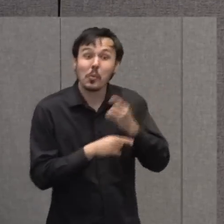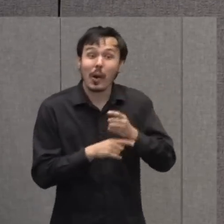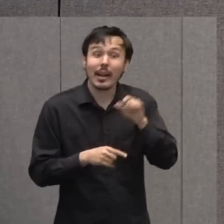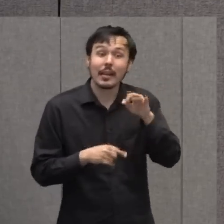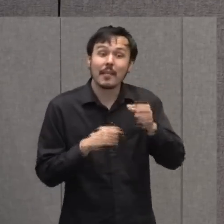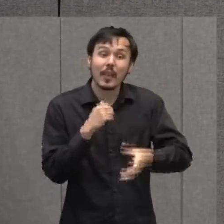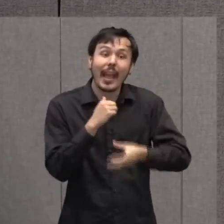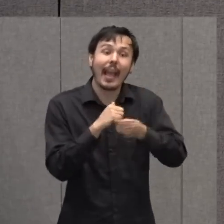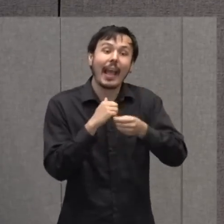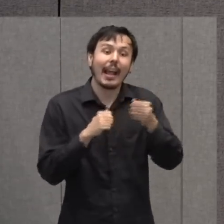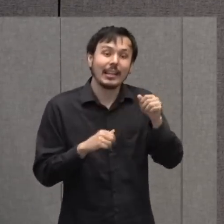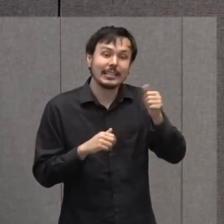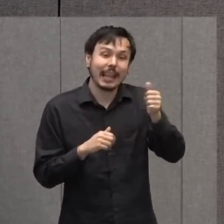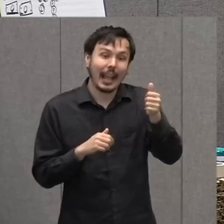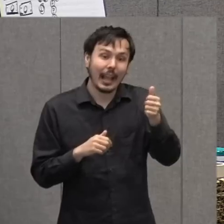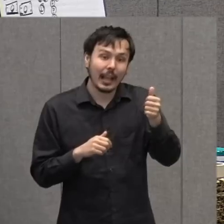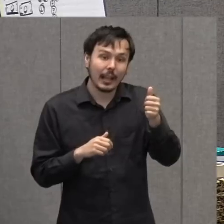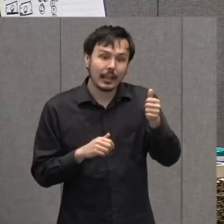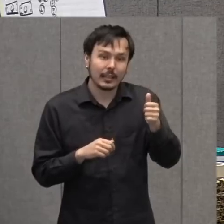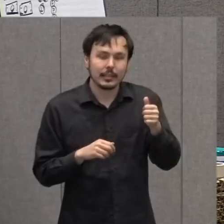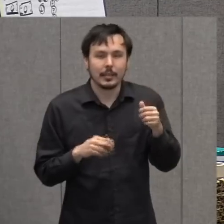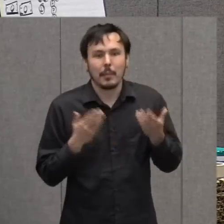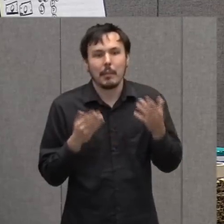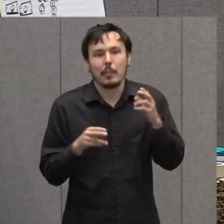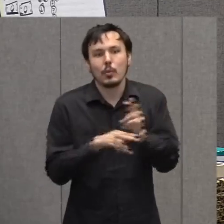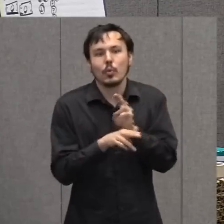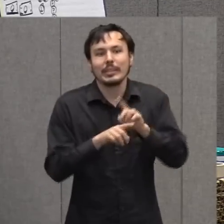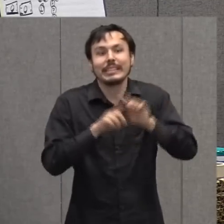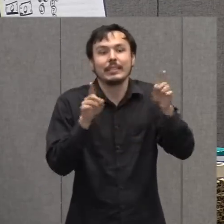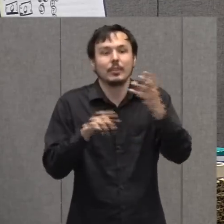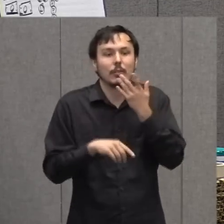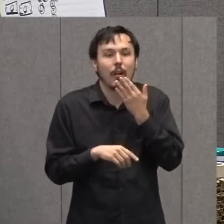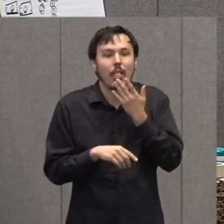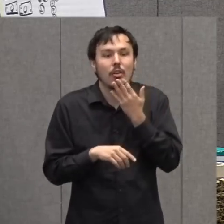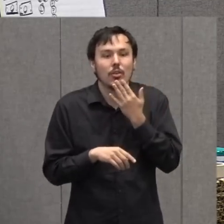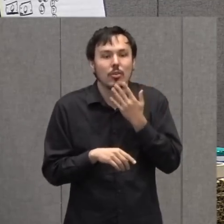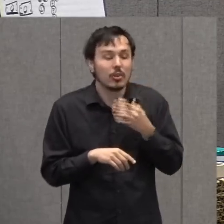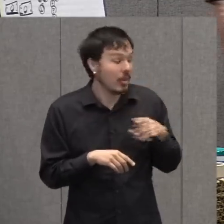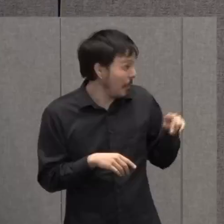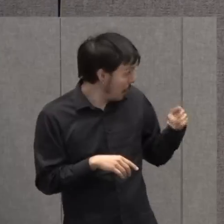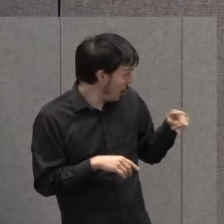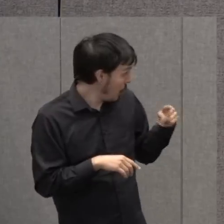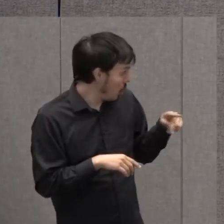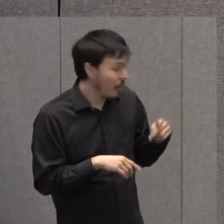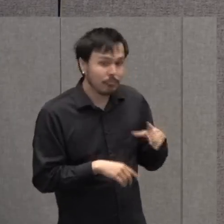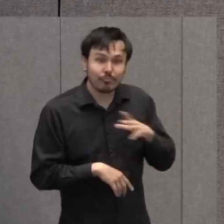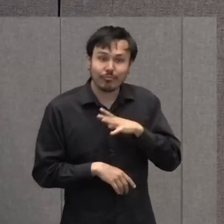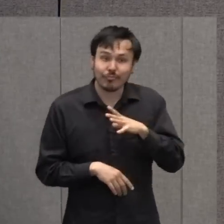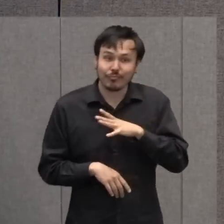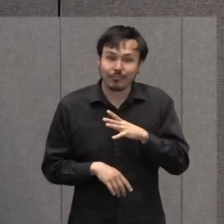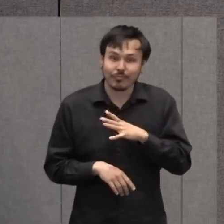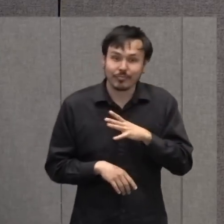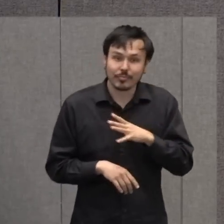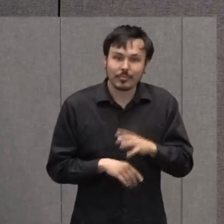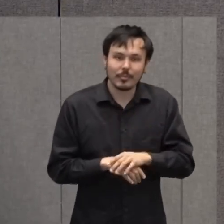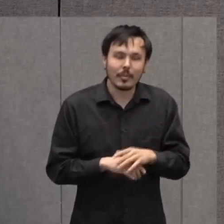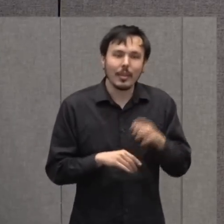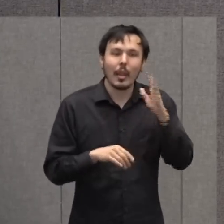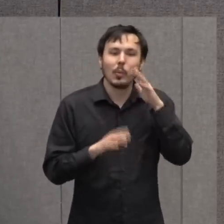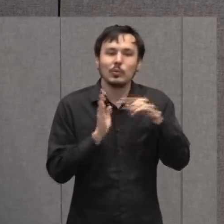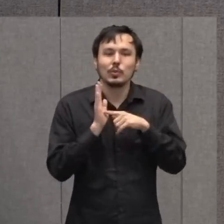if we had maybe How about a different color? A different color. Purple? Yes, let's see if it shows Or is up. that going to show change?